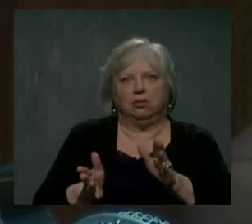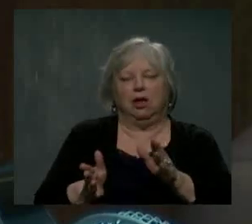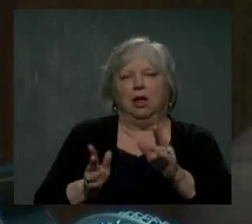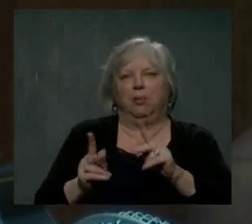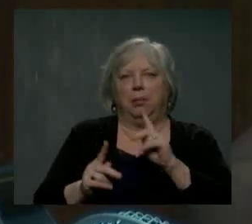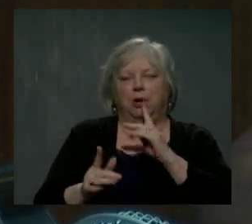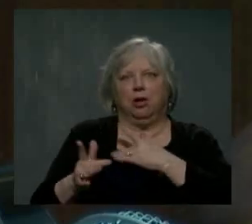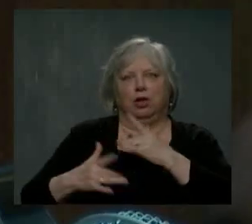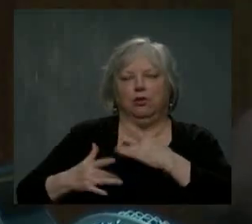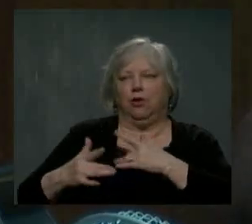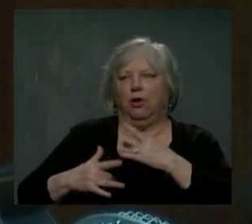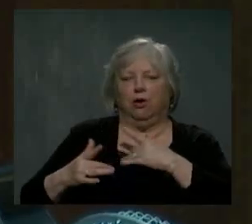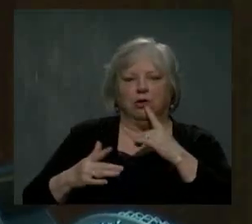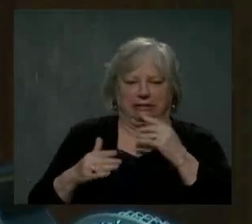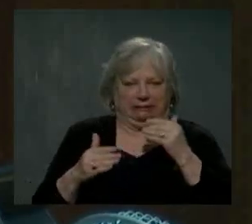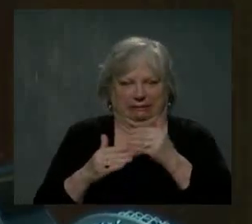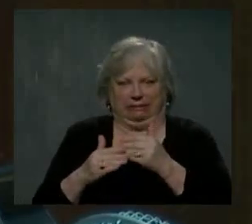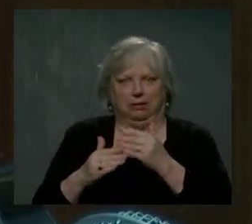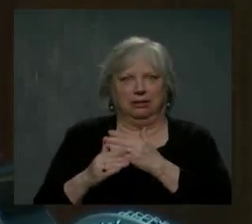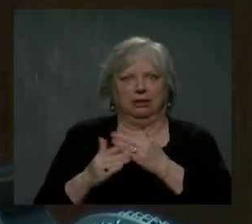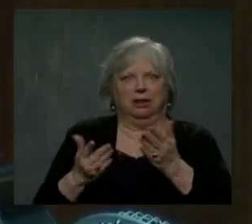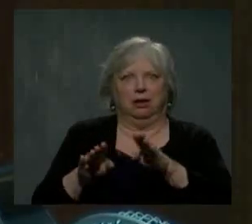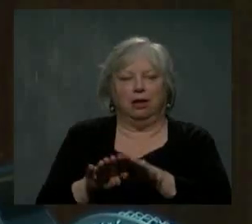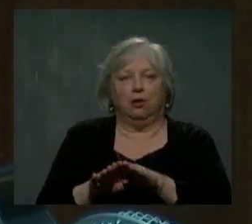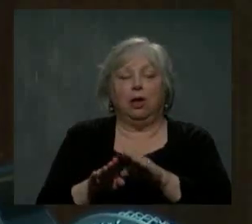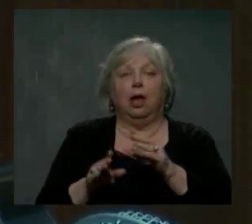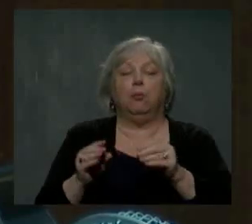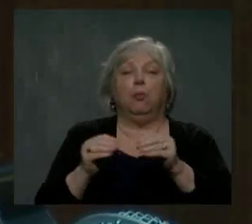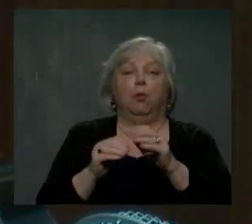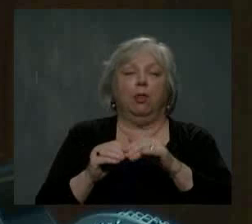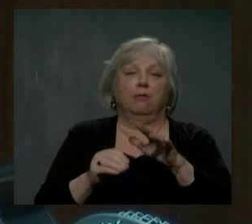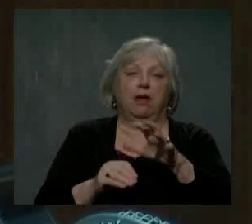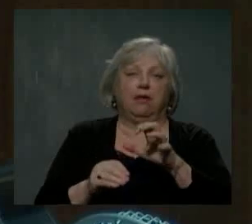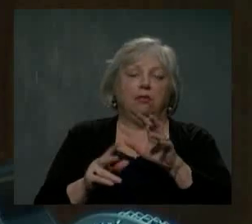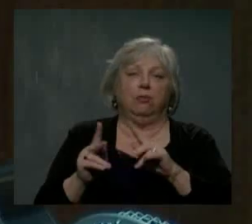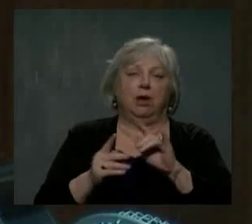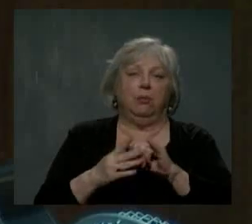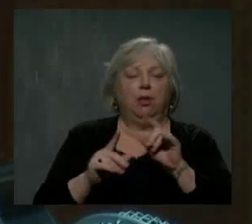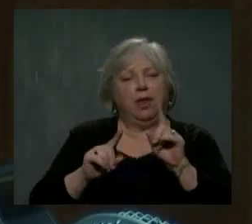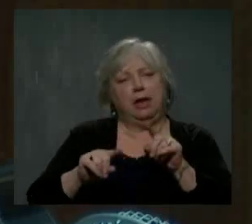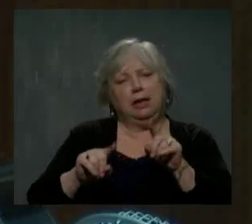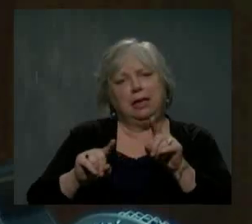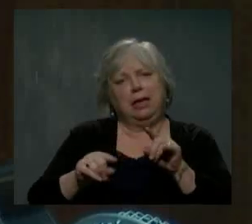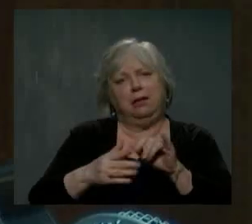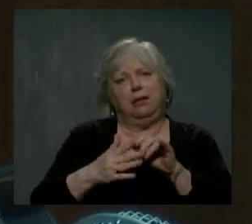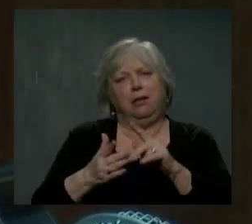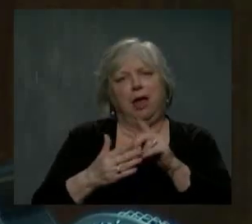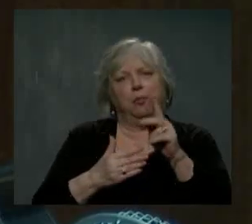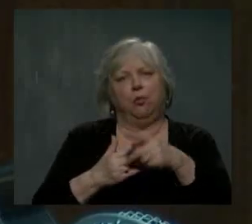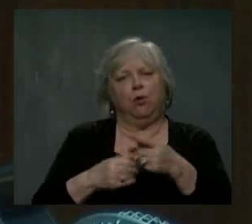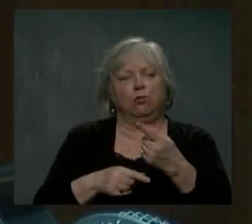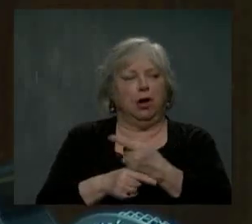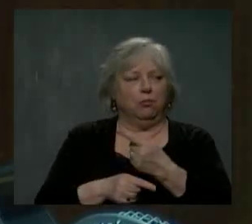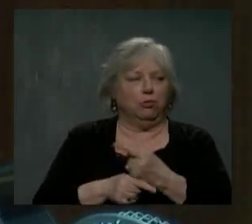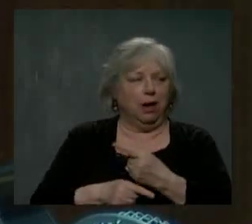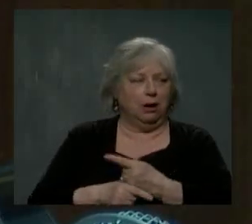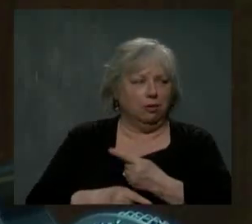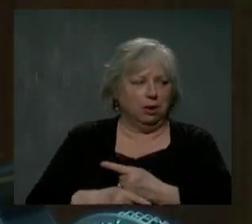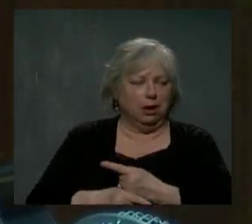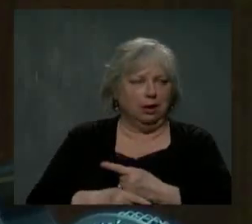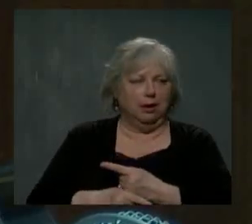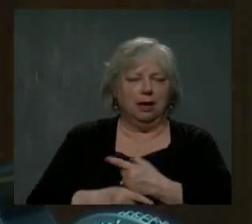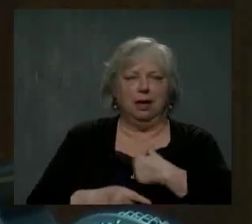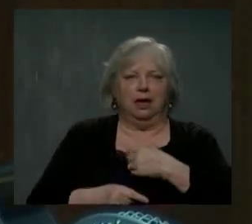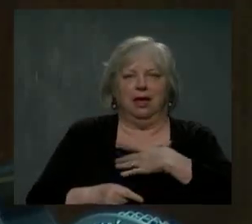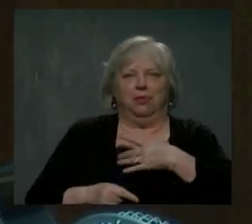is concerned about. And I know there are at least over 500 people that attend that program on a regular basis, and I would